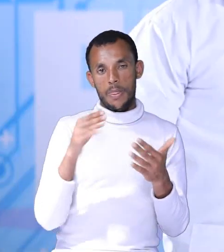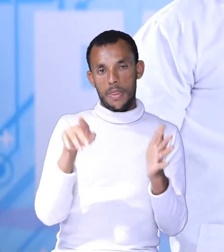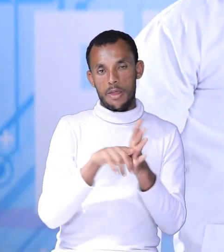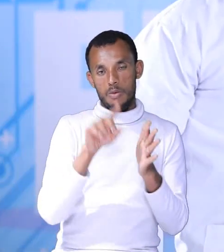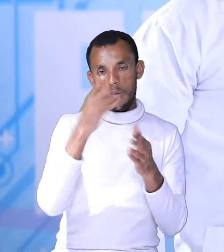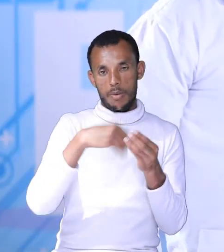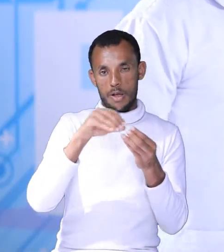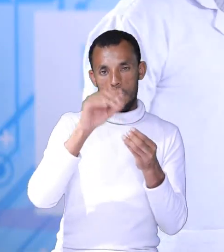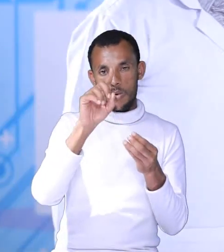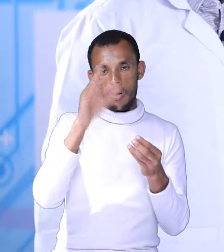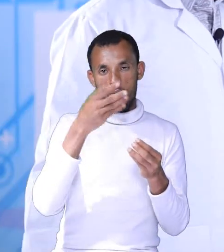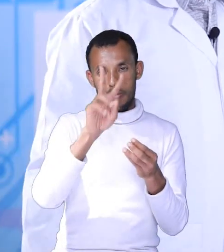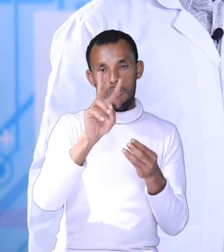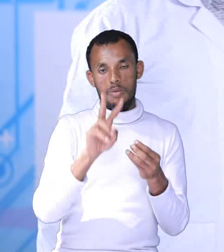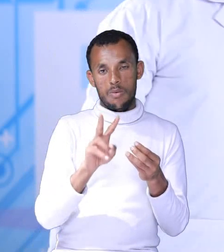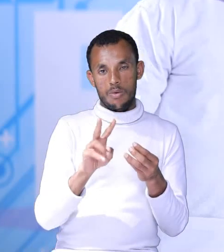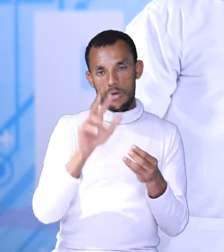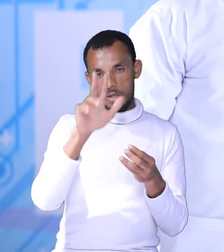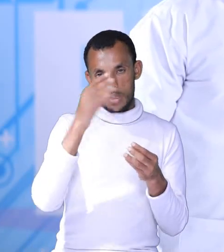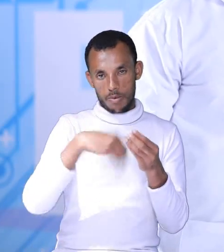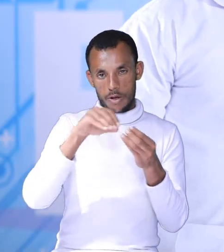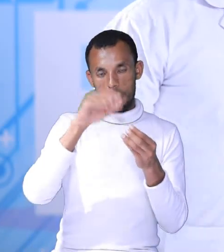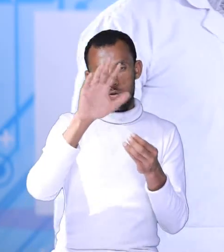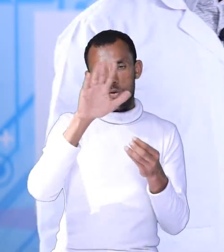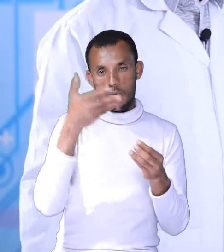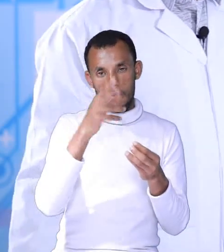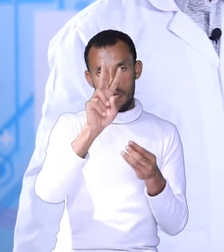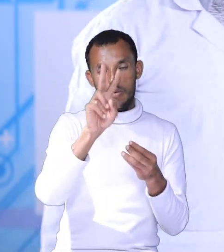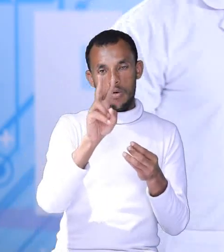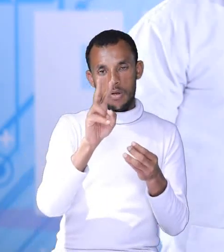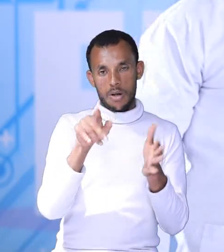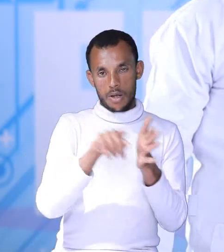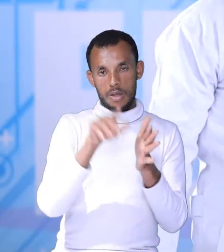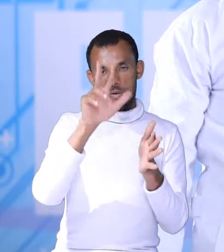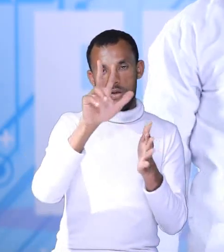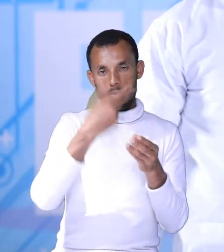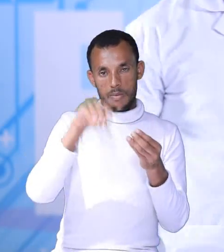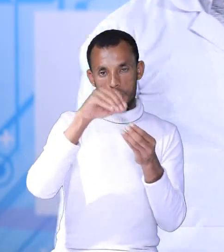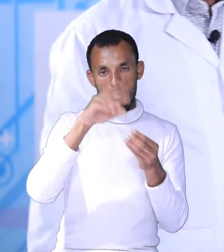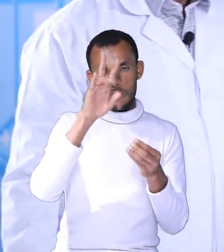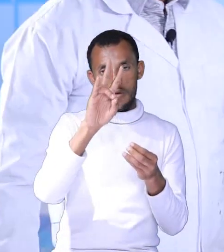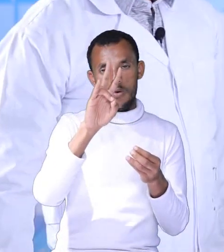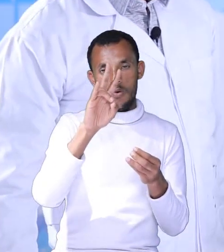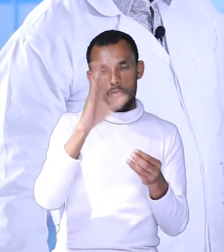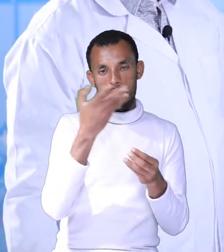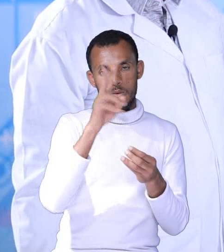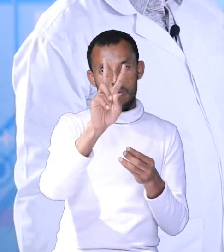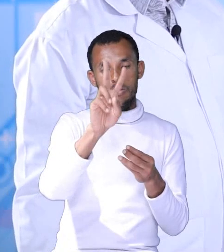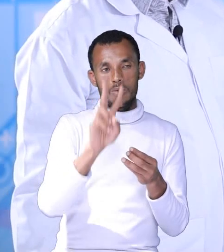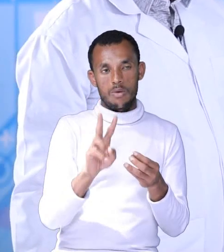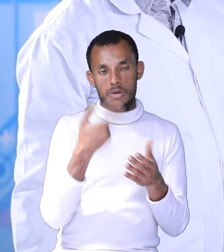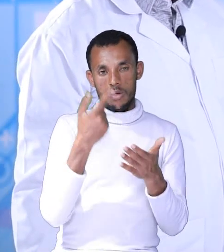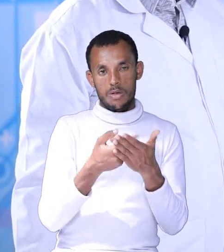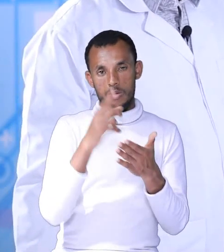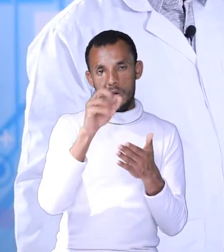1 plus 1 over 2, 3 plus 5 over 2, negative 3 plus 7 over 2. So